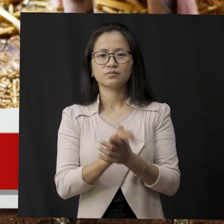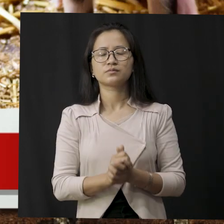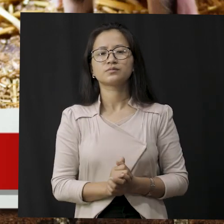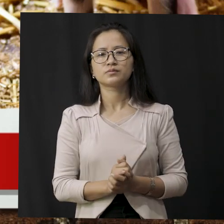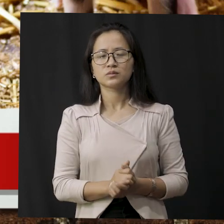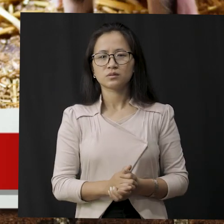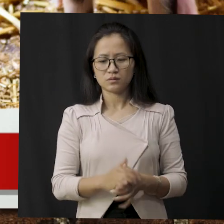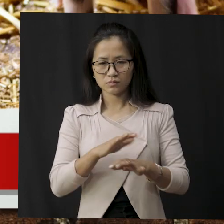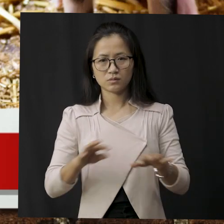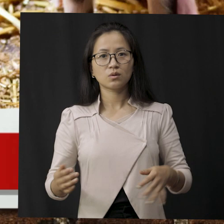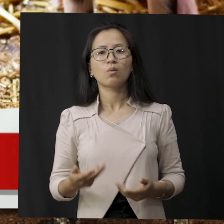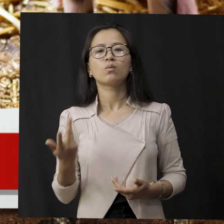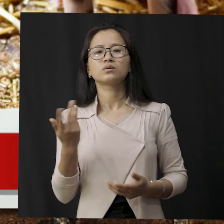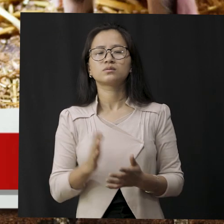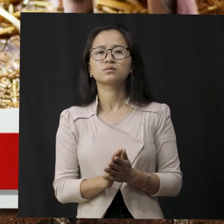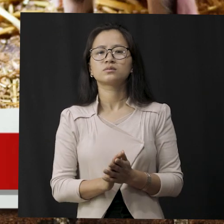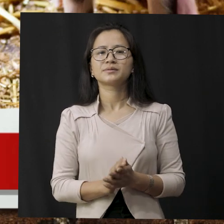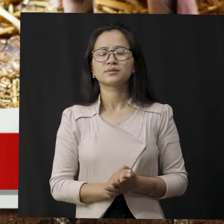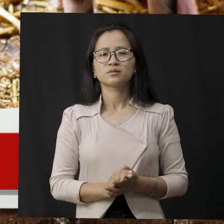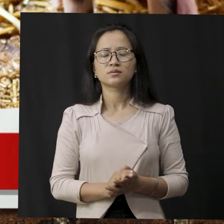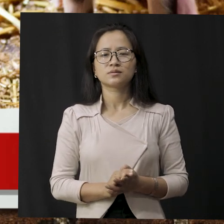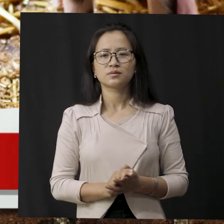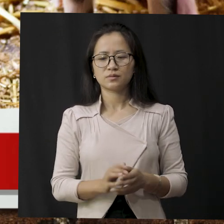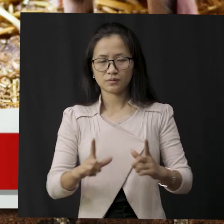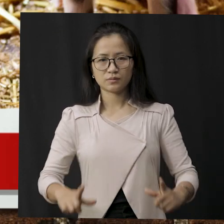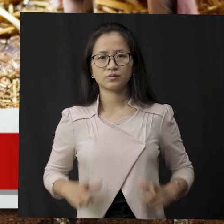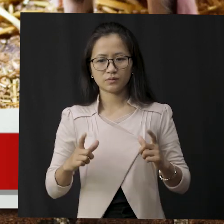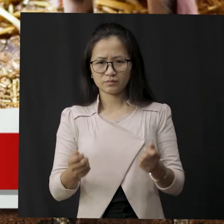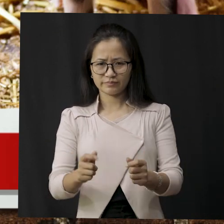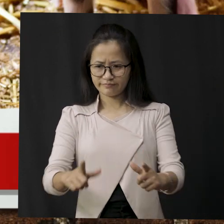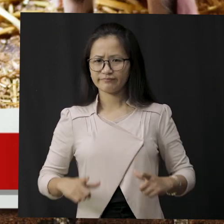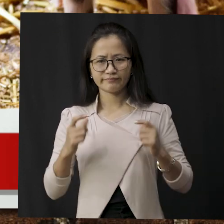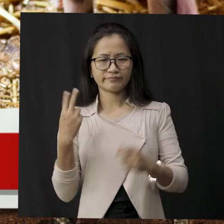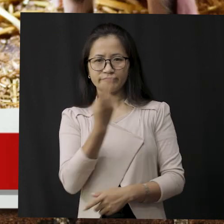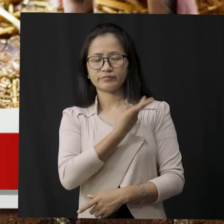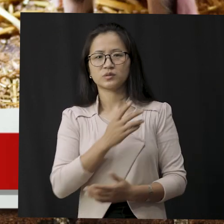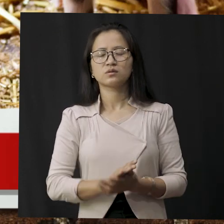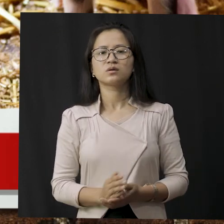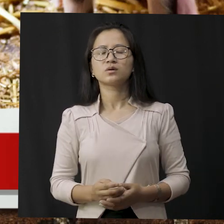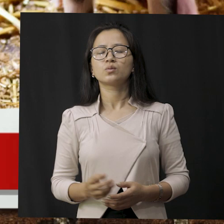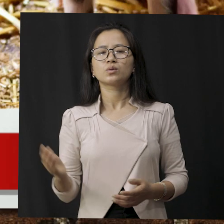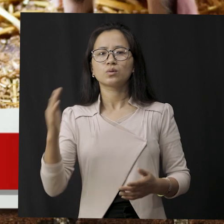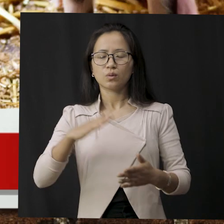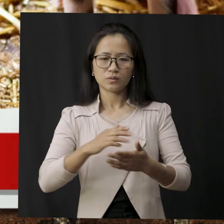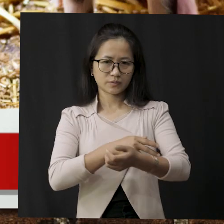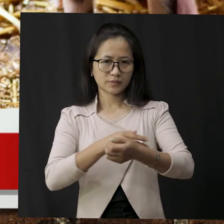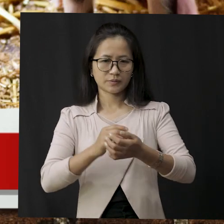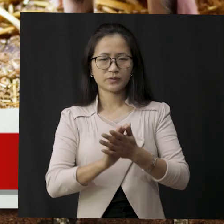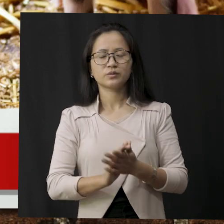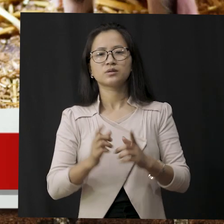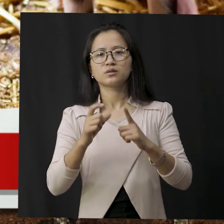students, do you know what do we call these animals? Those live with us. We call them domestic